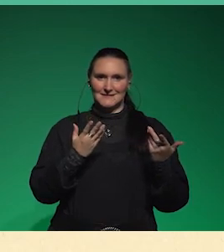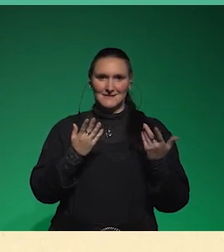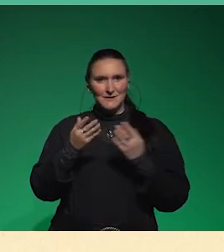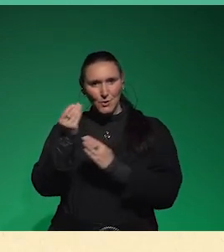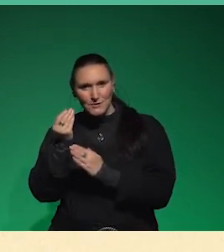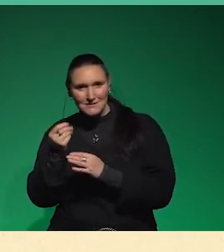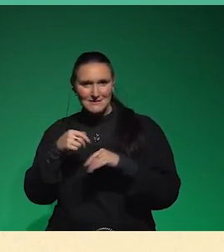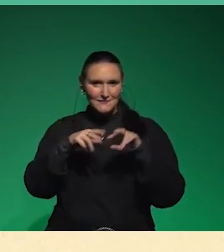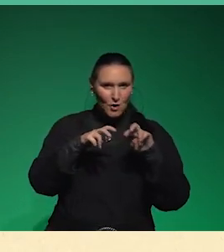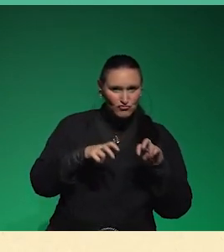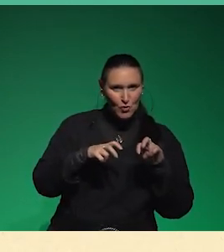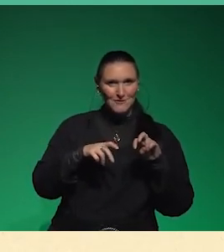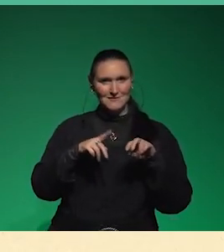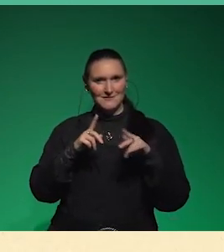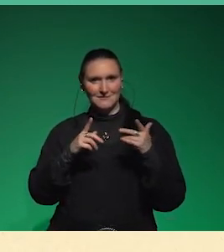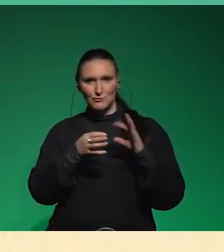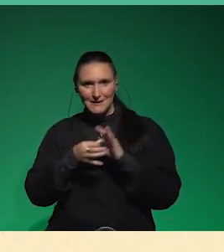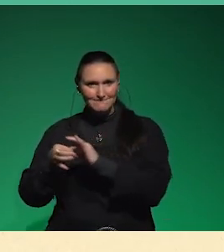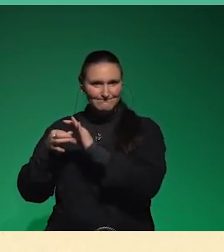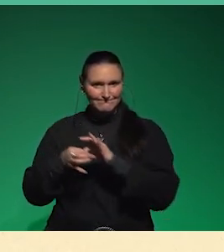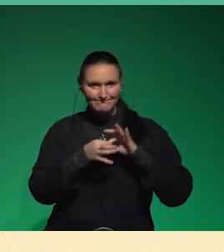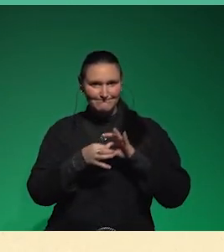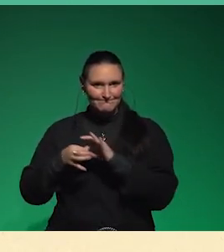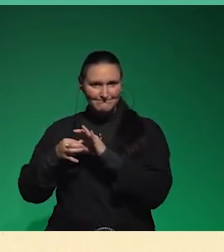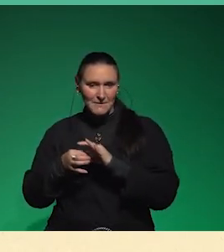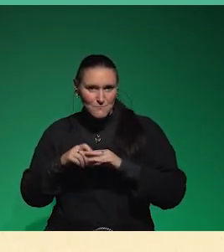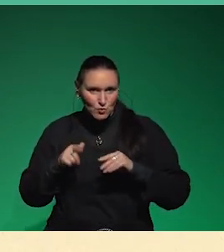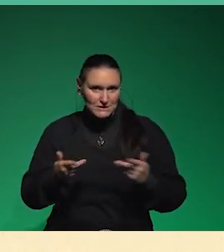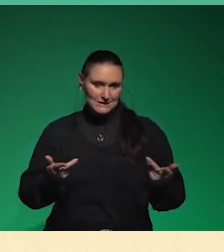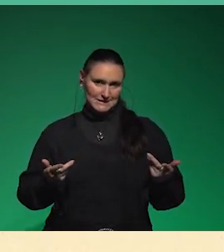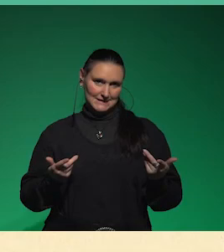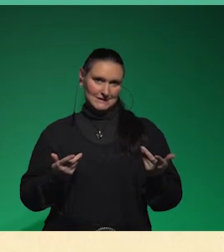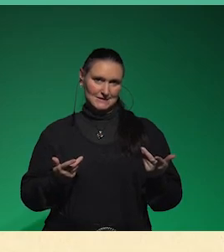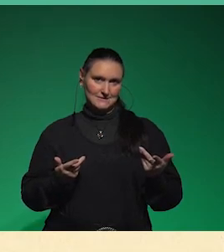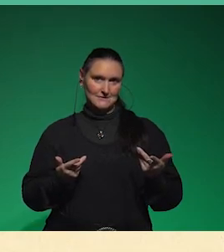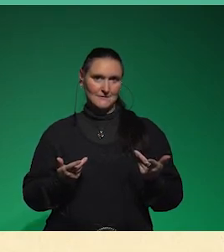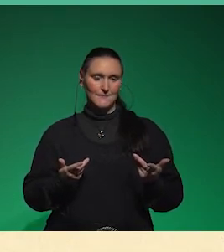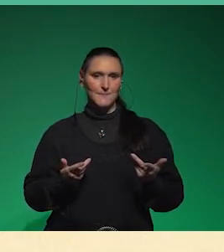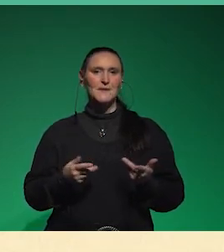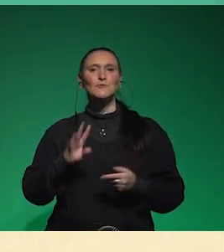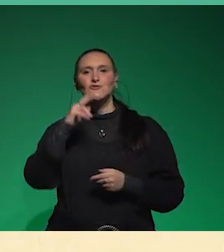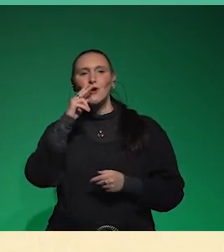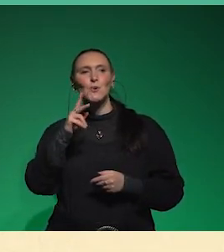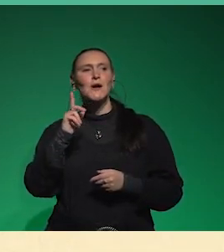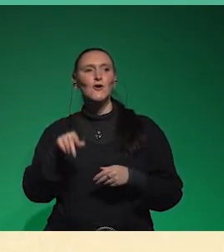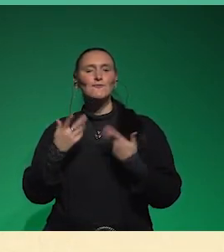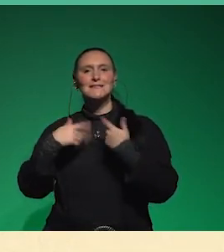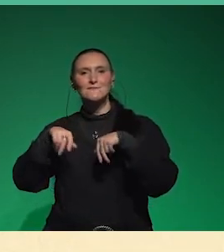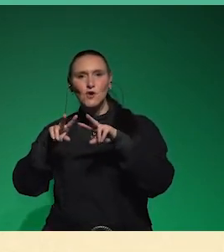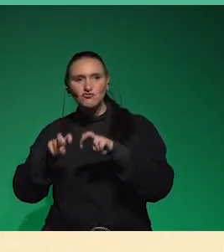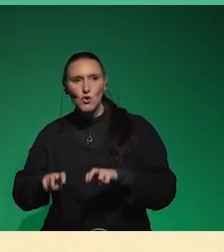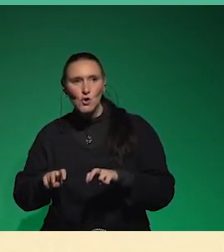say, context, out of an environmental, societal context. And something similar is also what I see